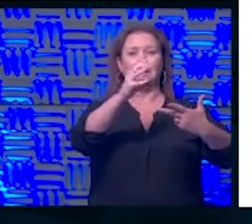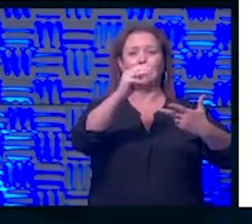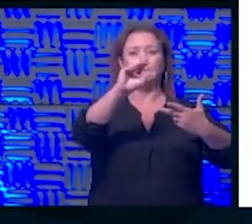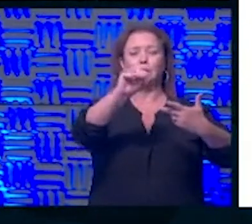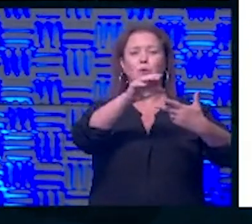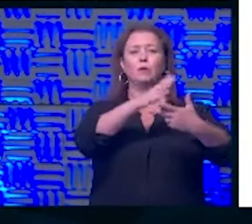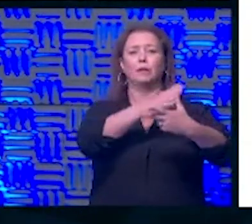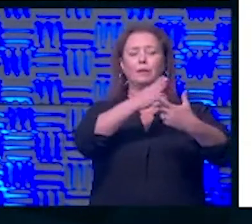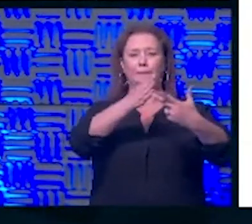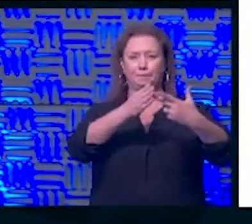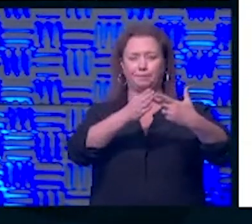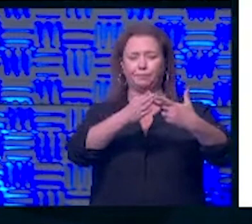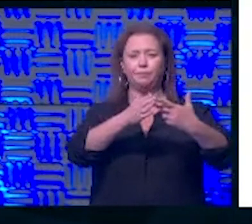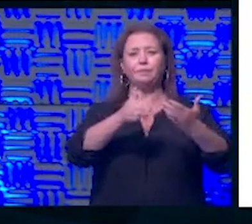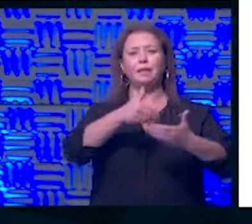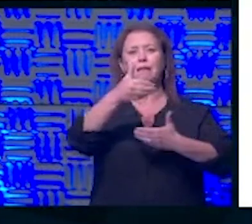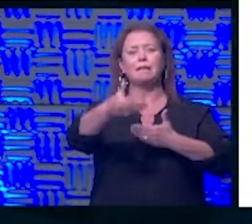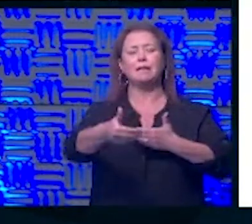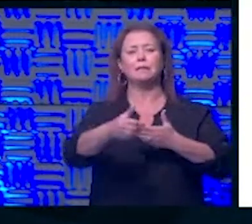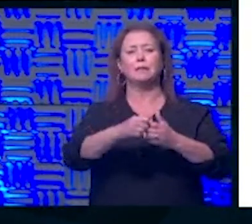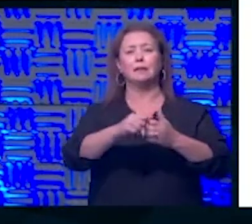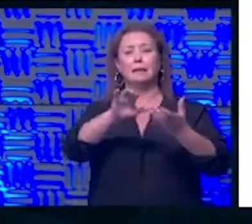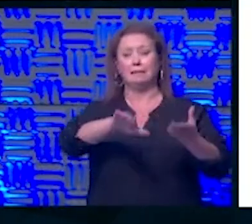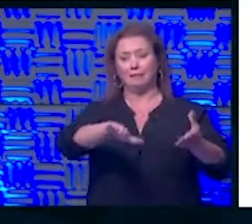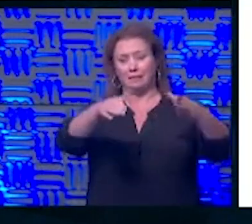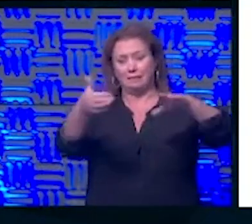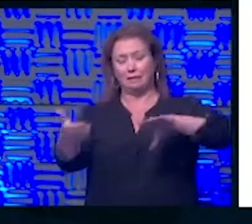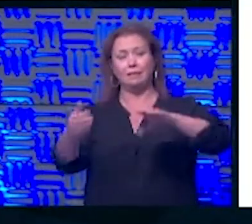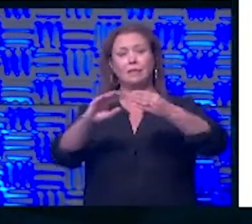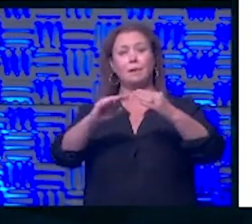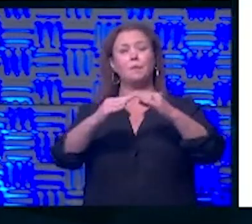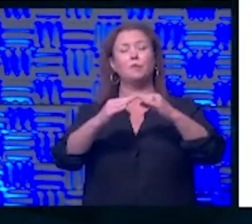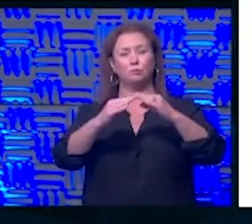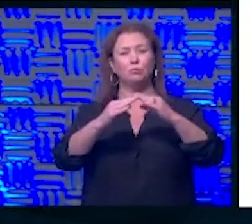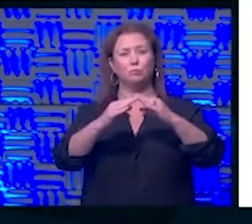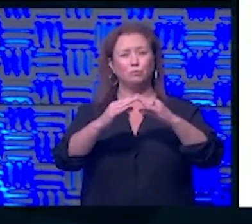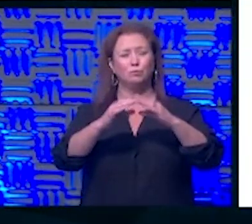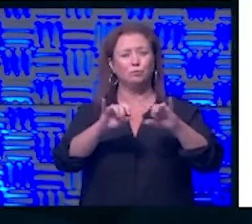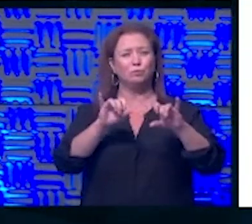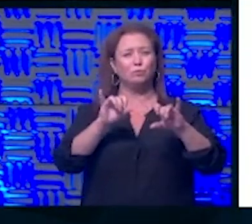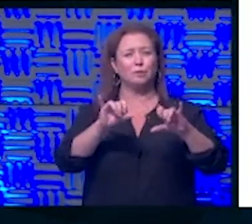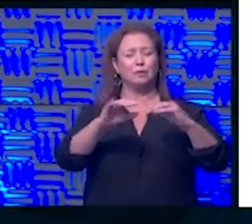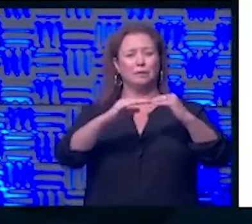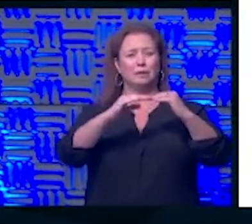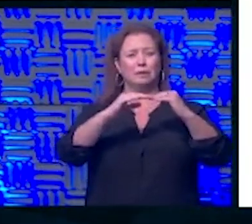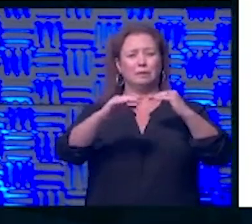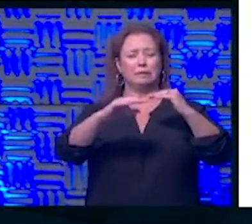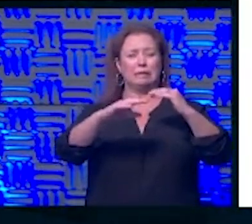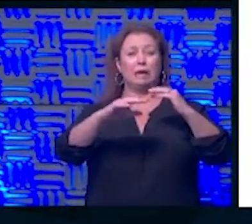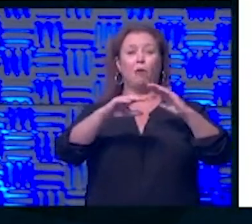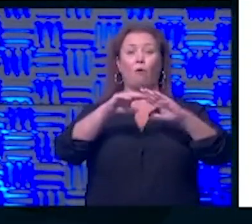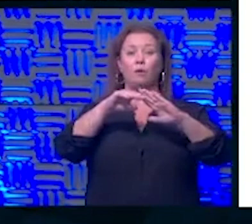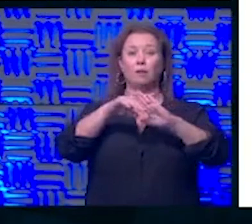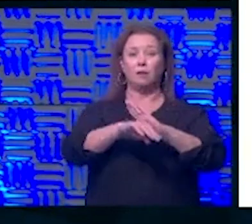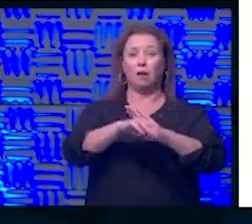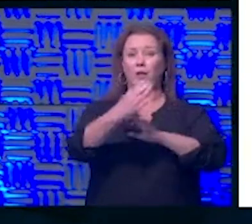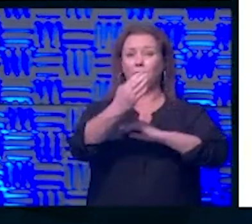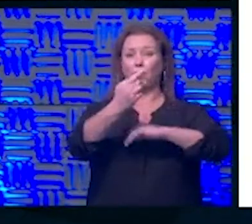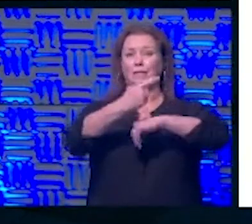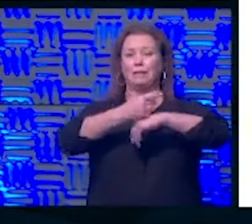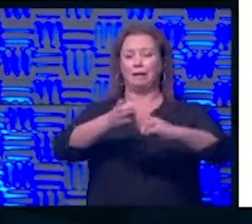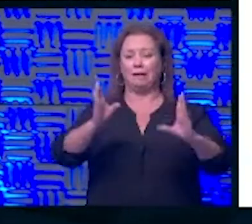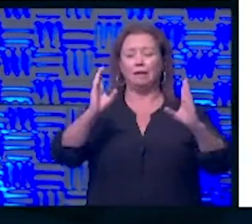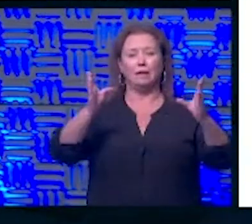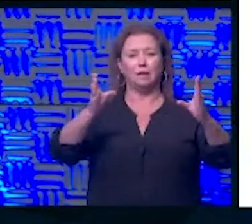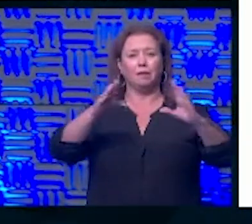Anthony. But the deaths, as I said, continue to stay stable and or declining on a 14-day moving average.